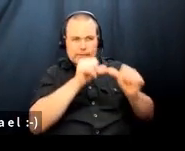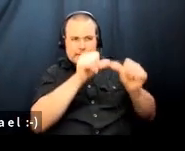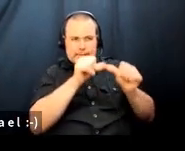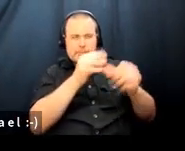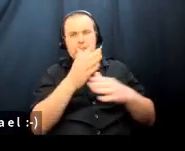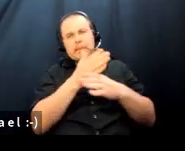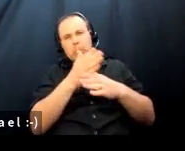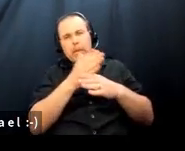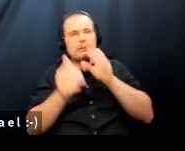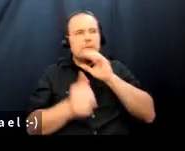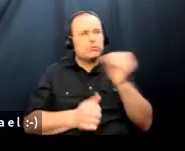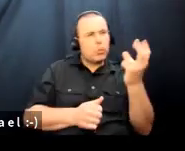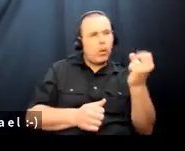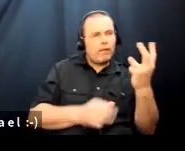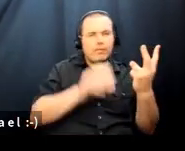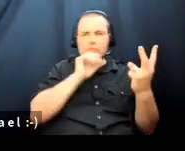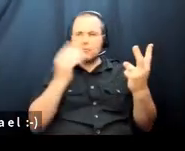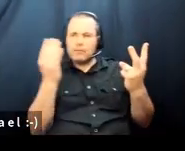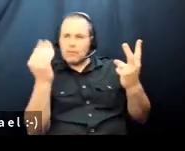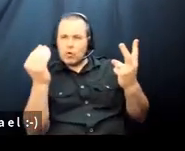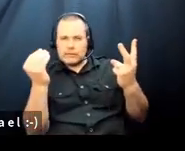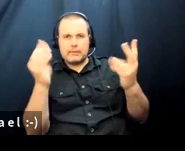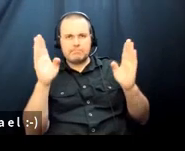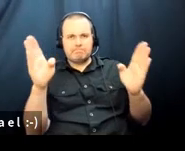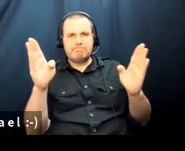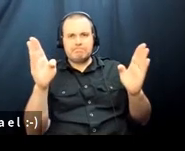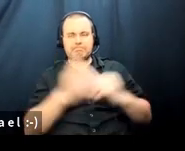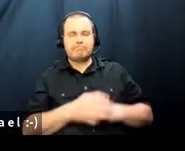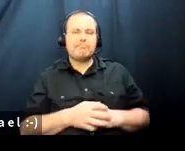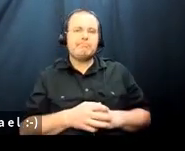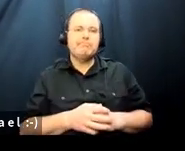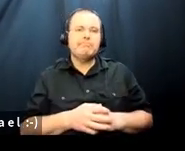somewhere between the 12th and the 14th birthday.